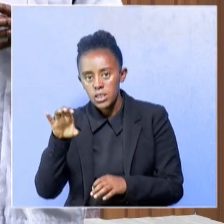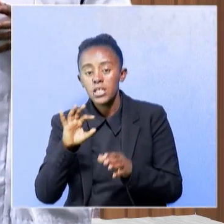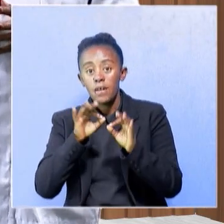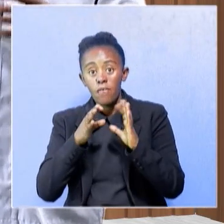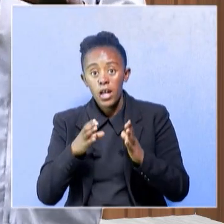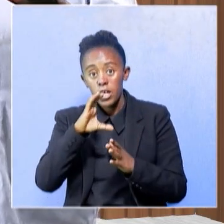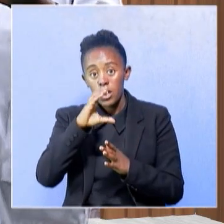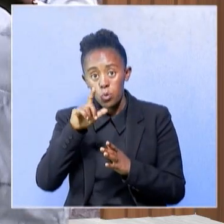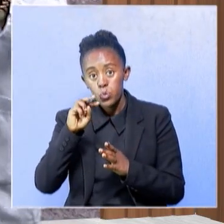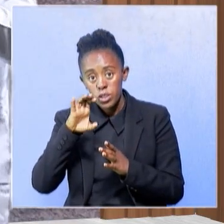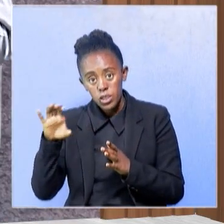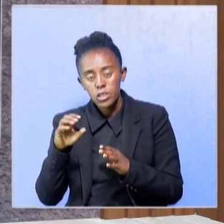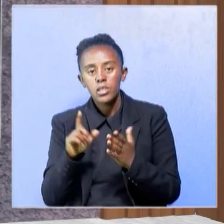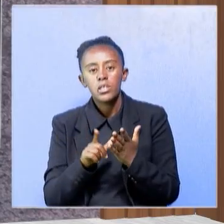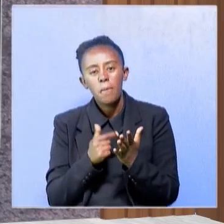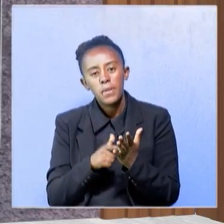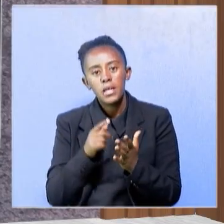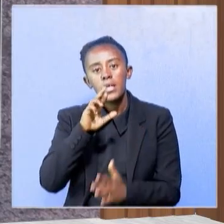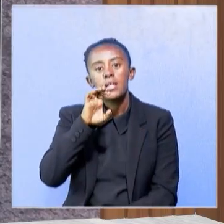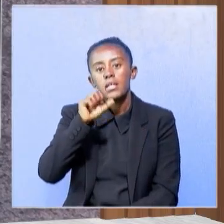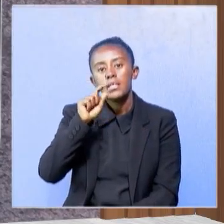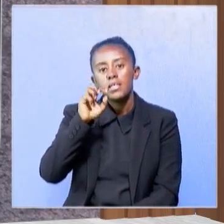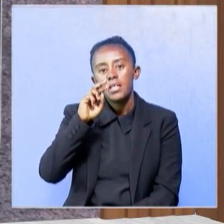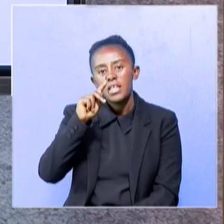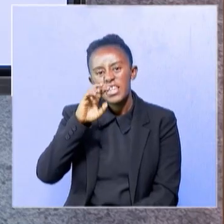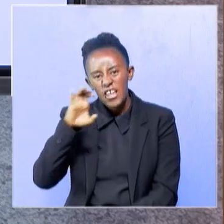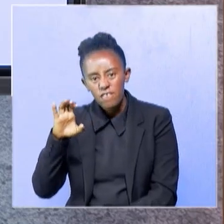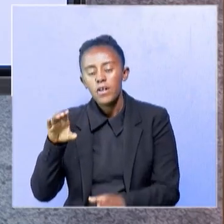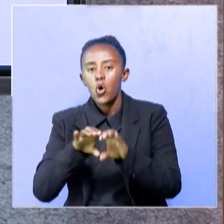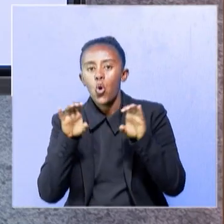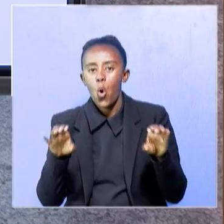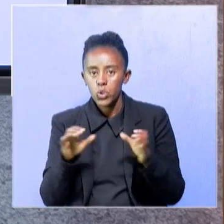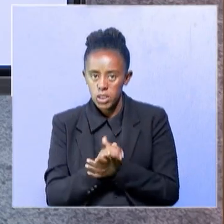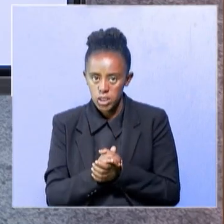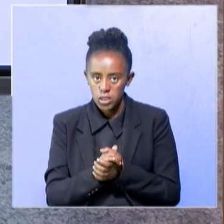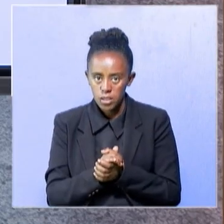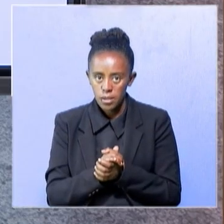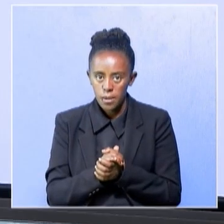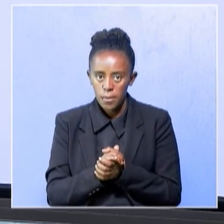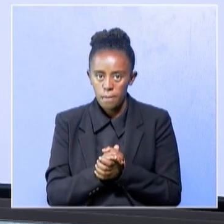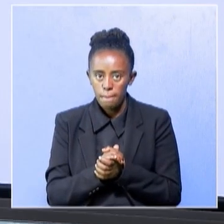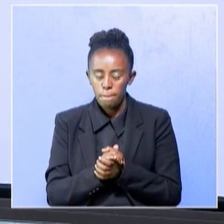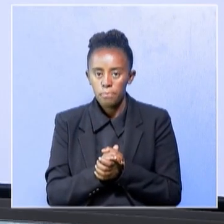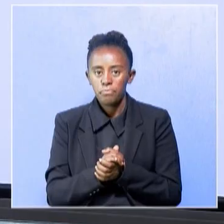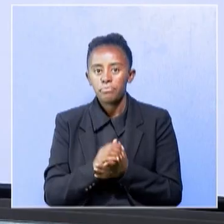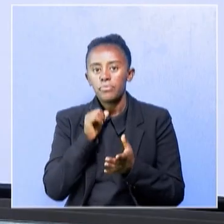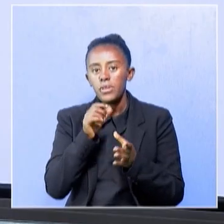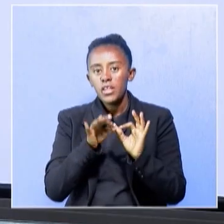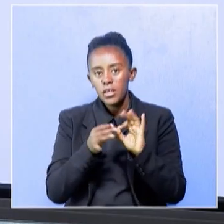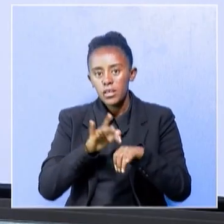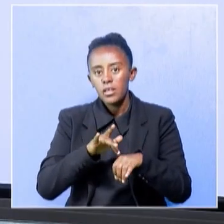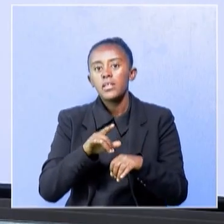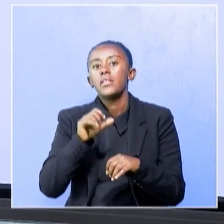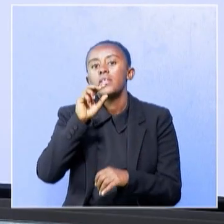defining clause in sometimes what we call it restrictive clause. The same is true in the case of non-defining relative clause, what we call